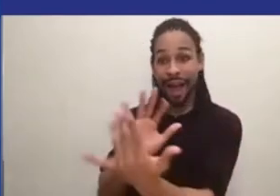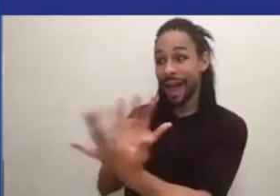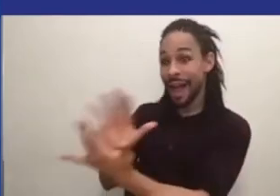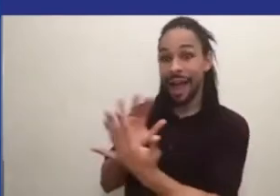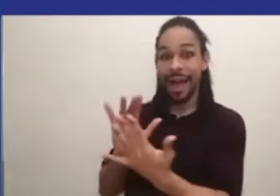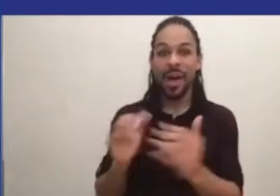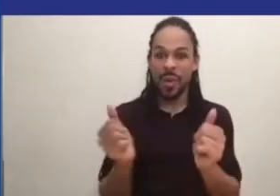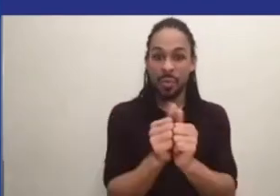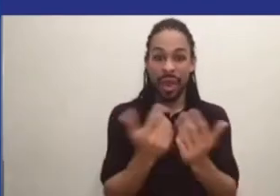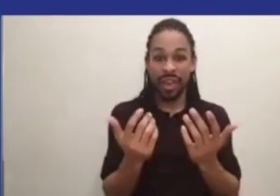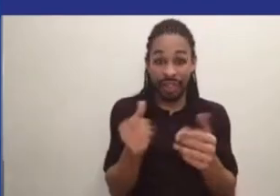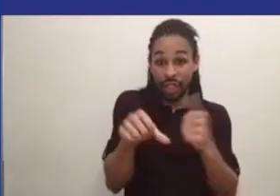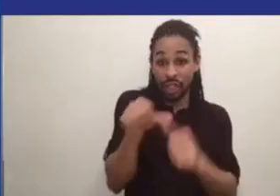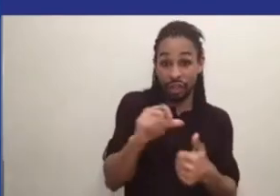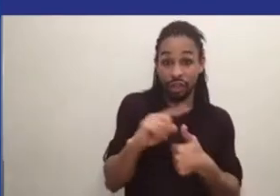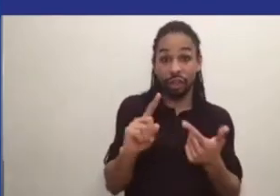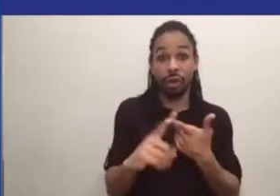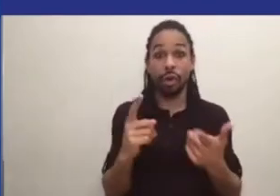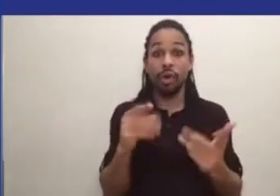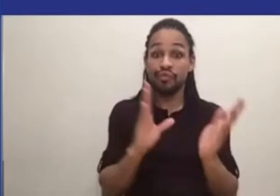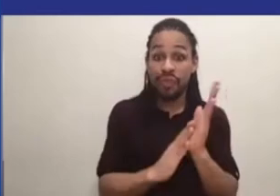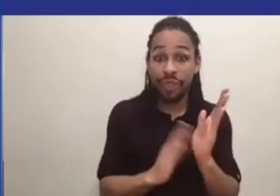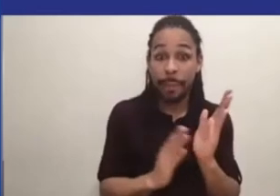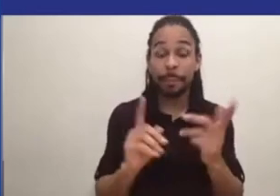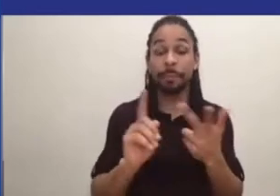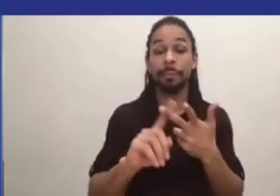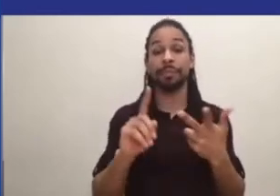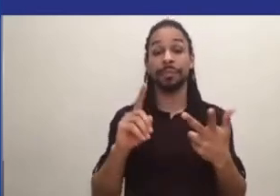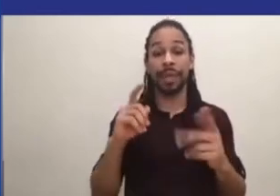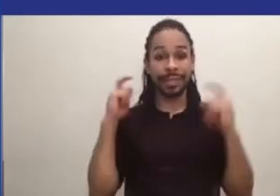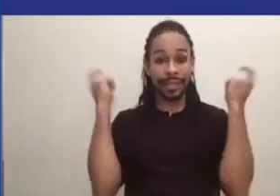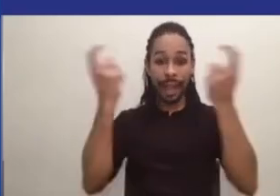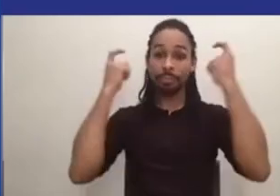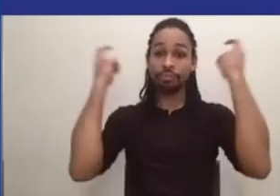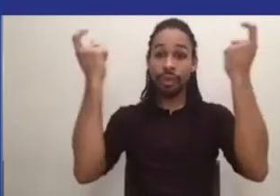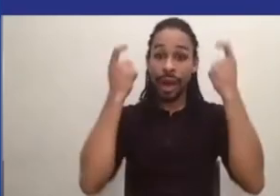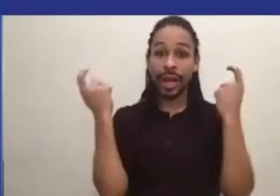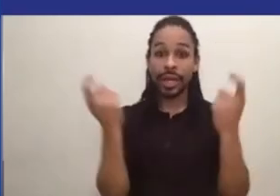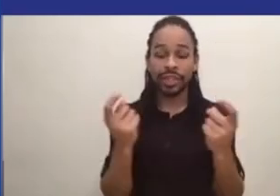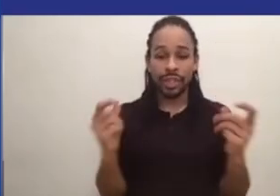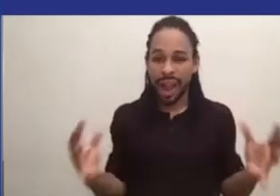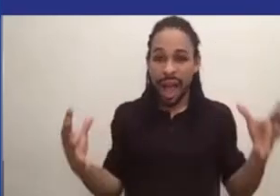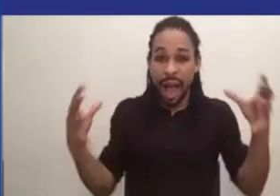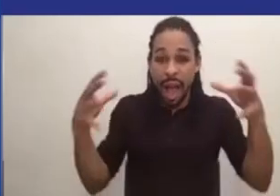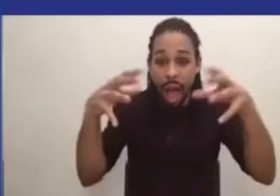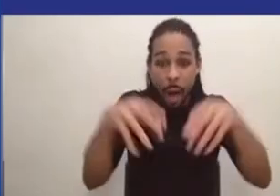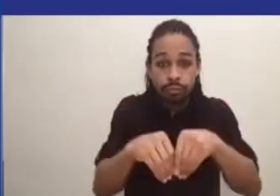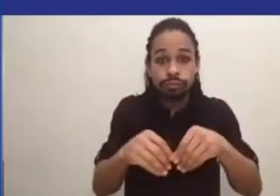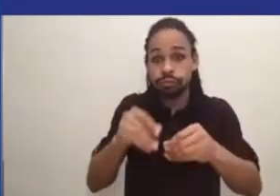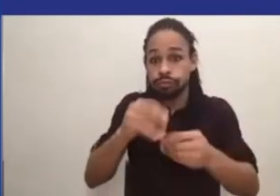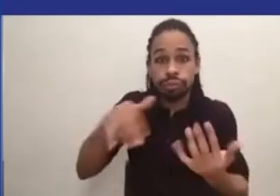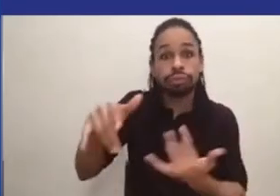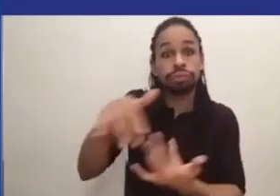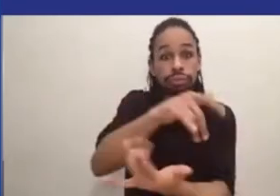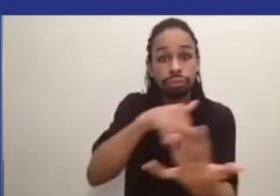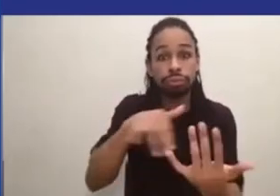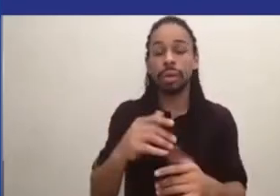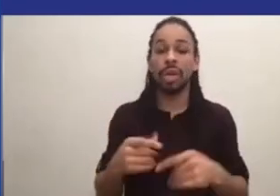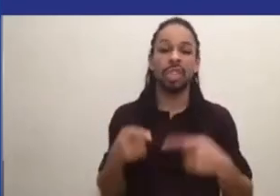rhythm, of celebration, of struggle,